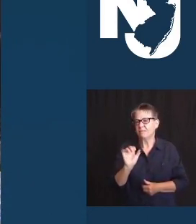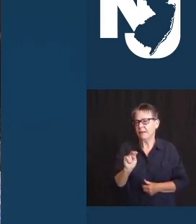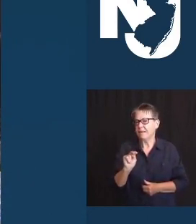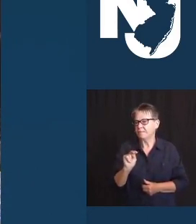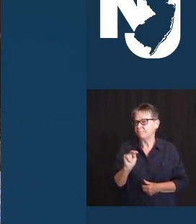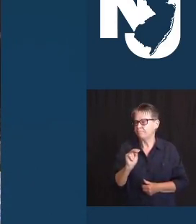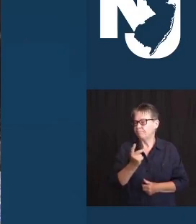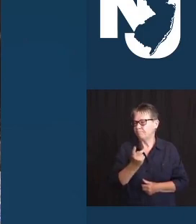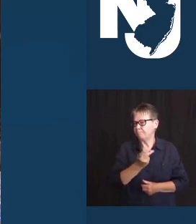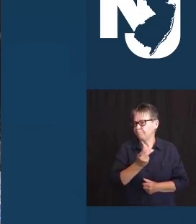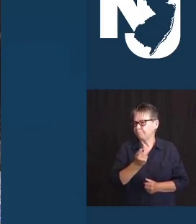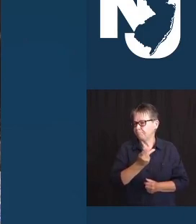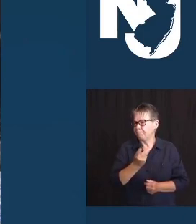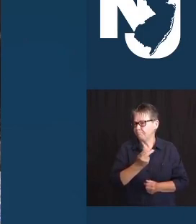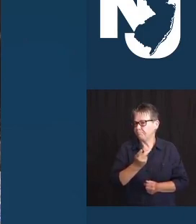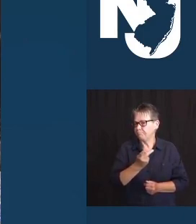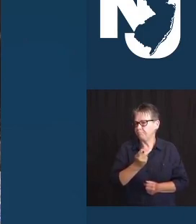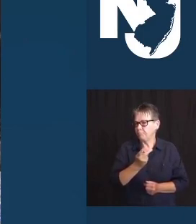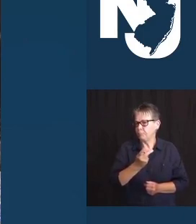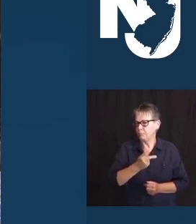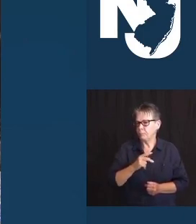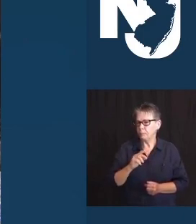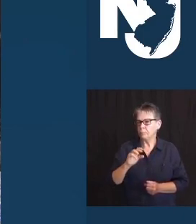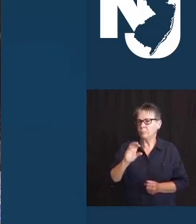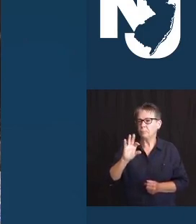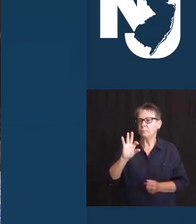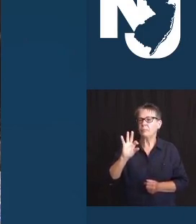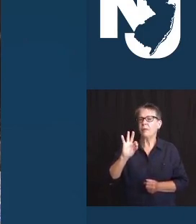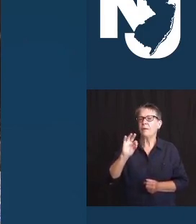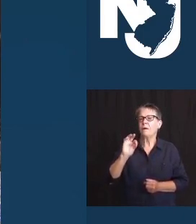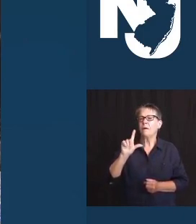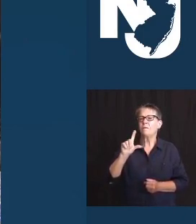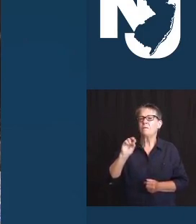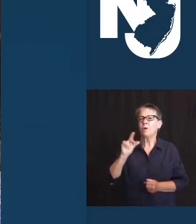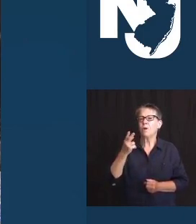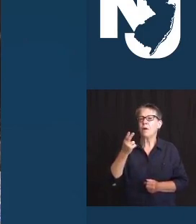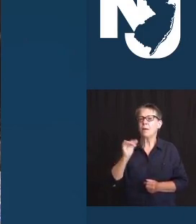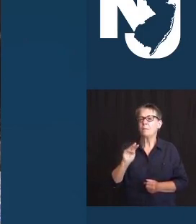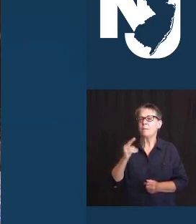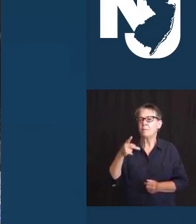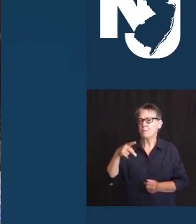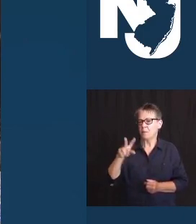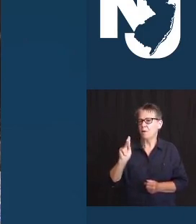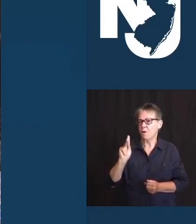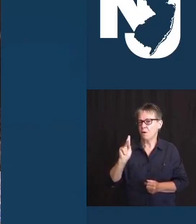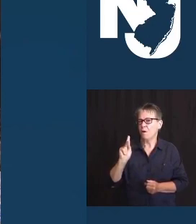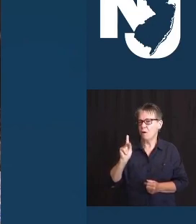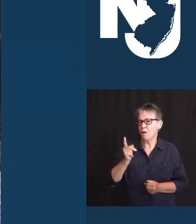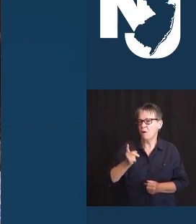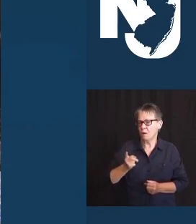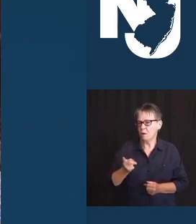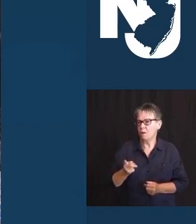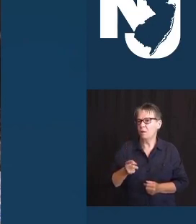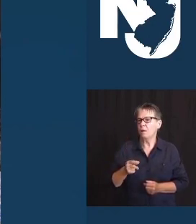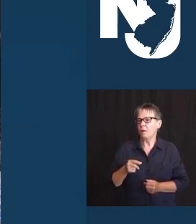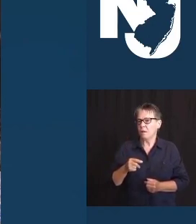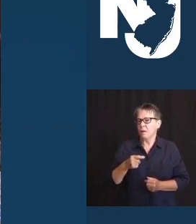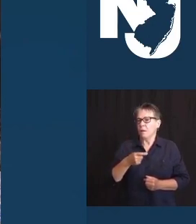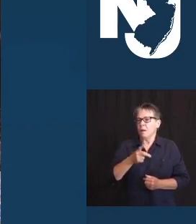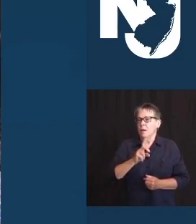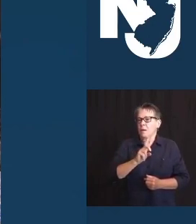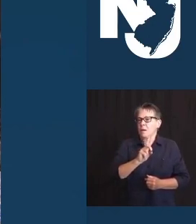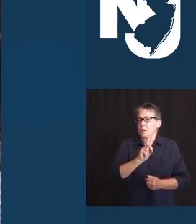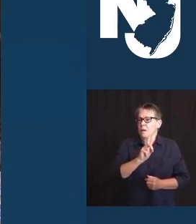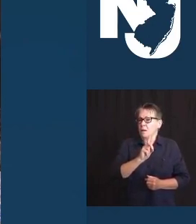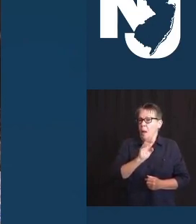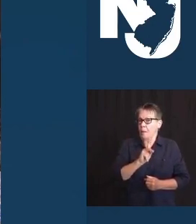years. DeStefan, their family walked me through this. Dominic's ancestors came from Italy. Their name